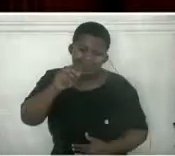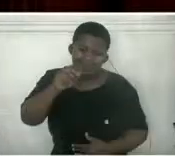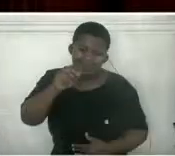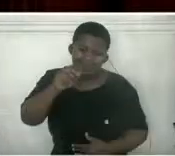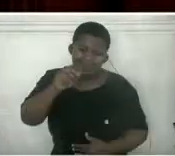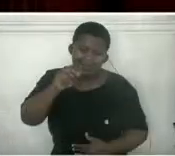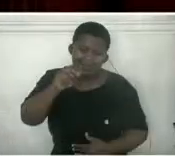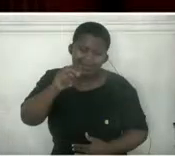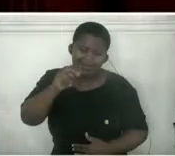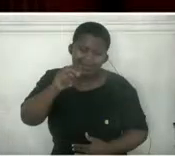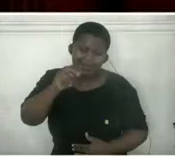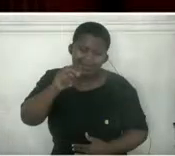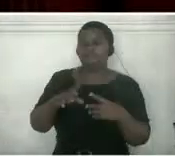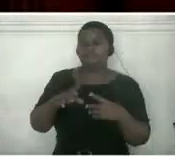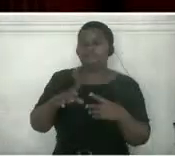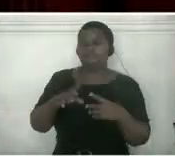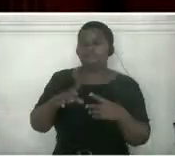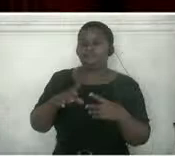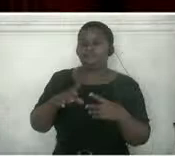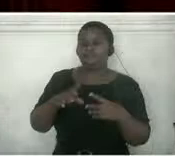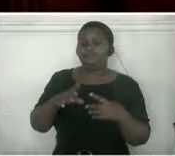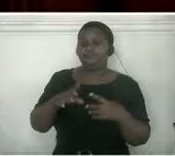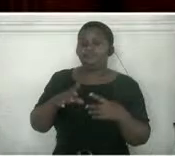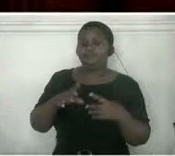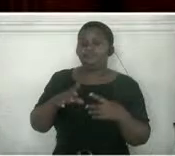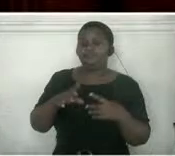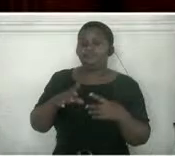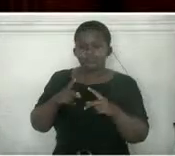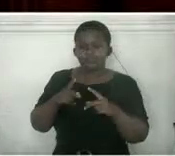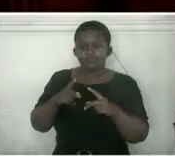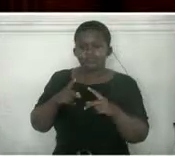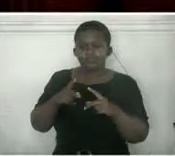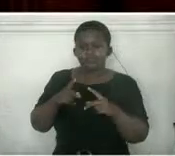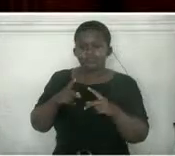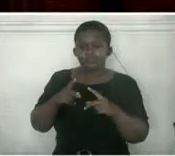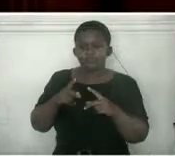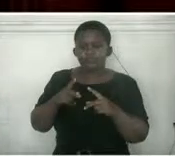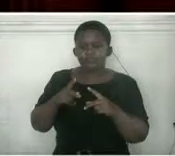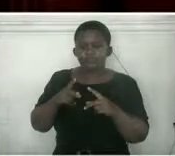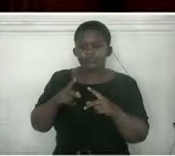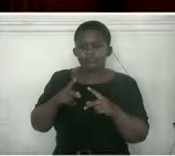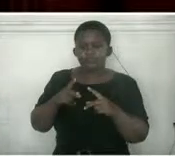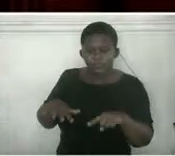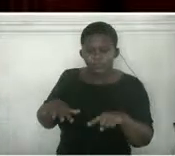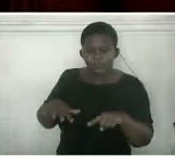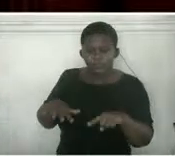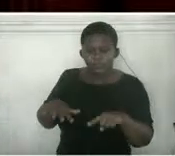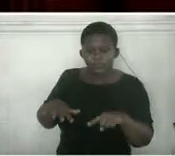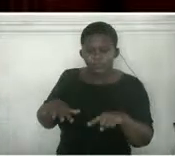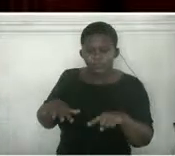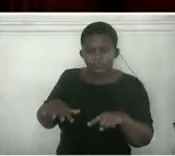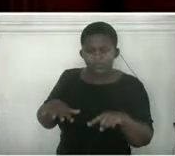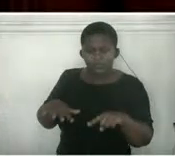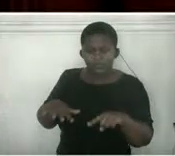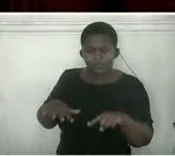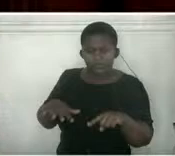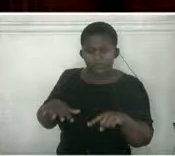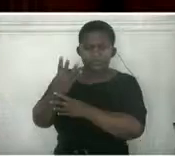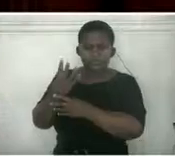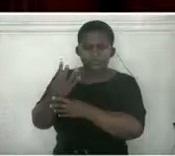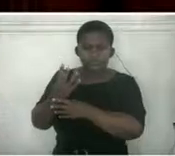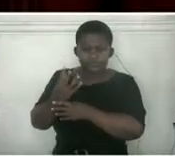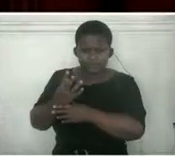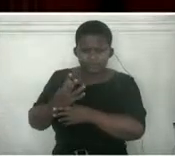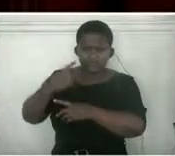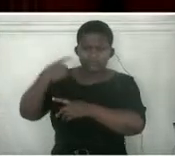Amid the gloom and doom visited upon the globe by the COVID-19, hope springs eternally